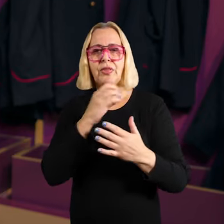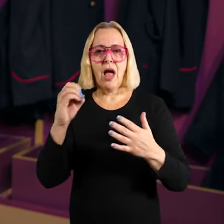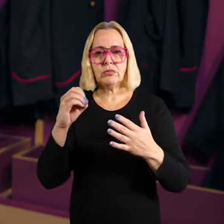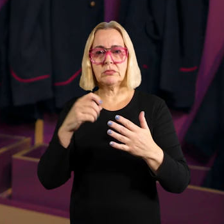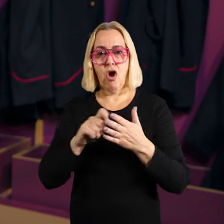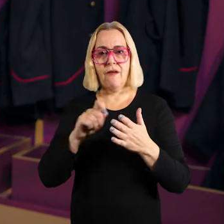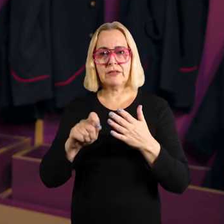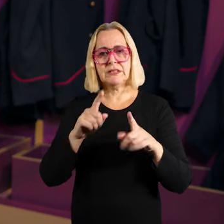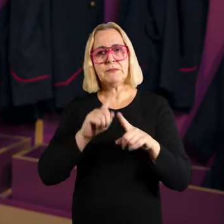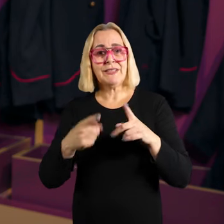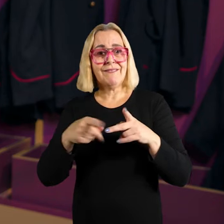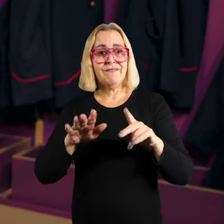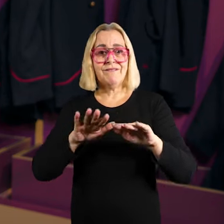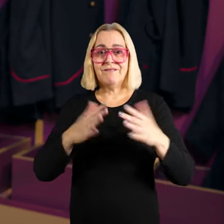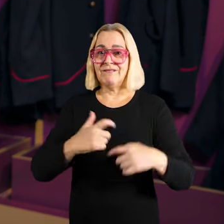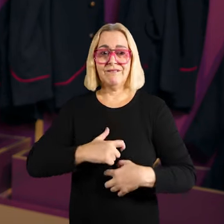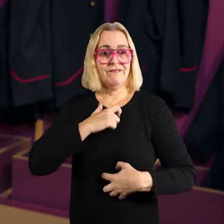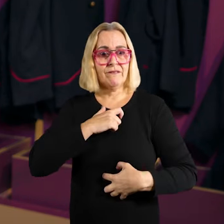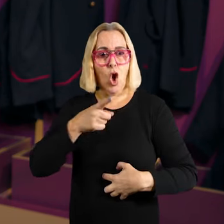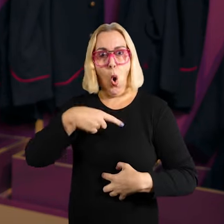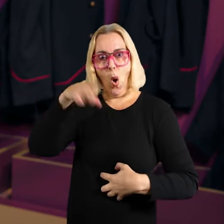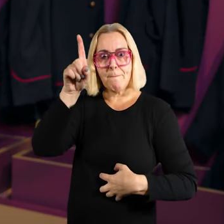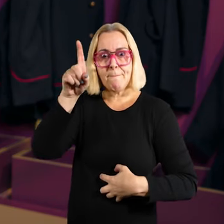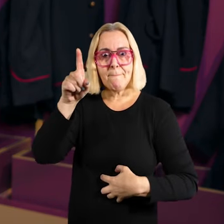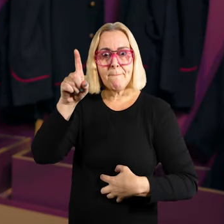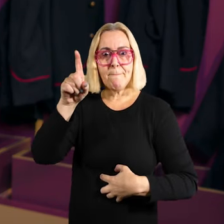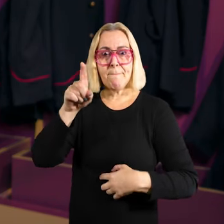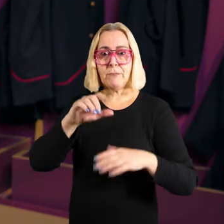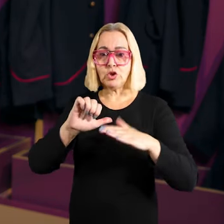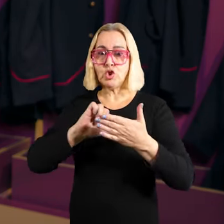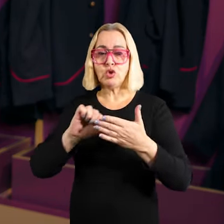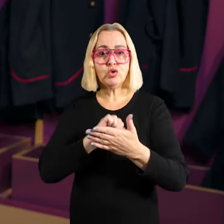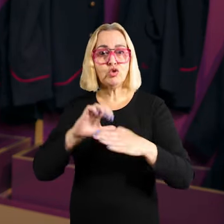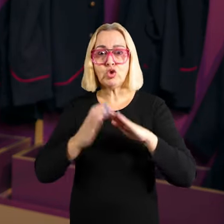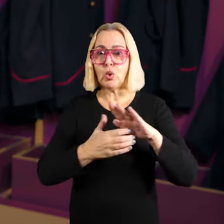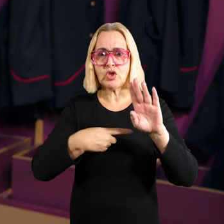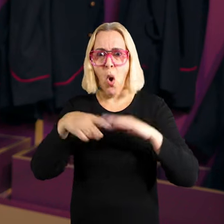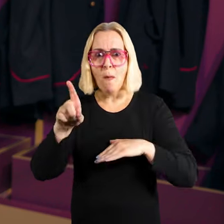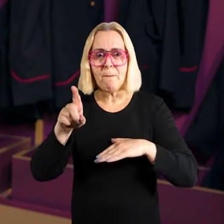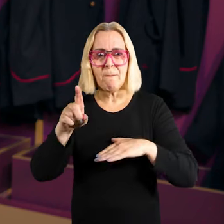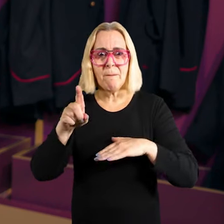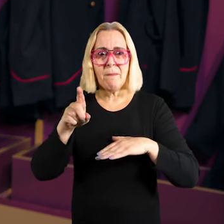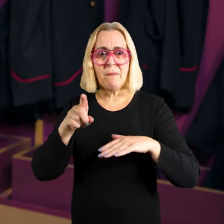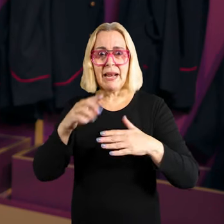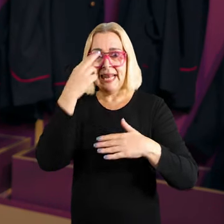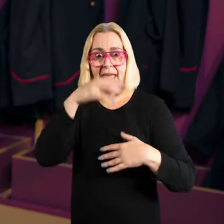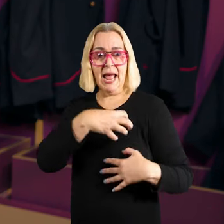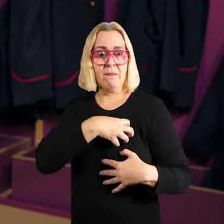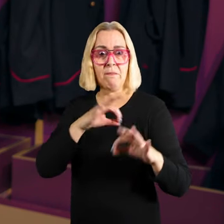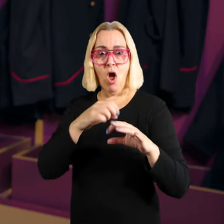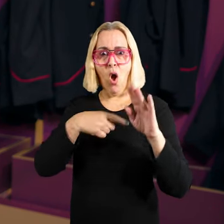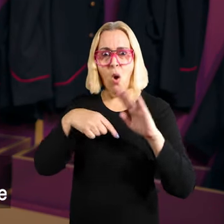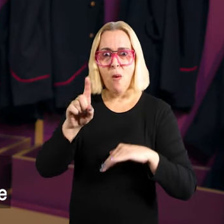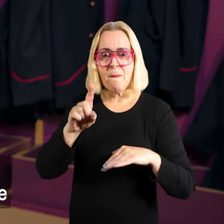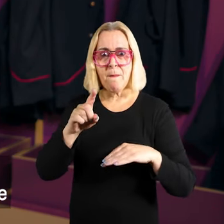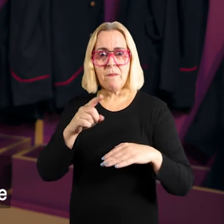about 2000, in my office especially, if you didn't have a tie, you were sent home. If you weren't wearing the correct footwear, you were sent